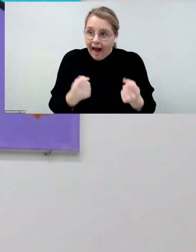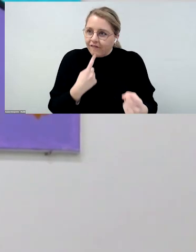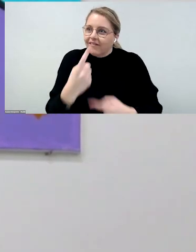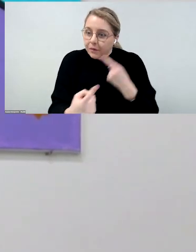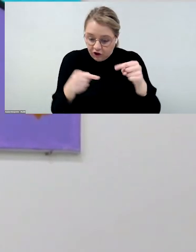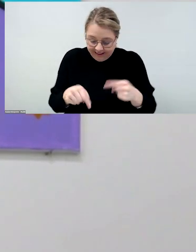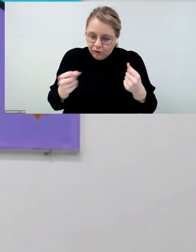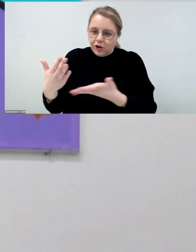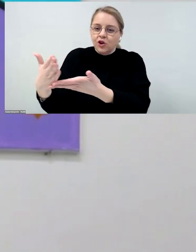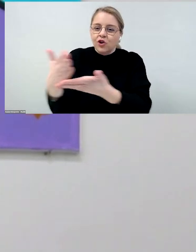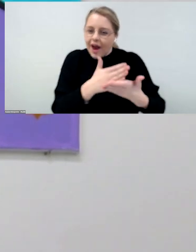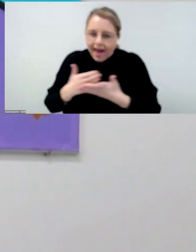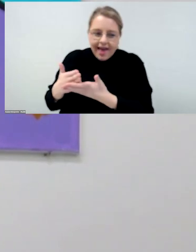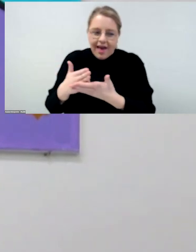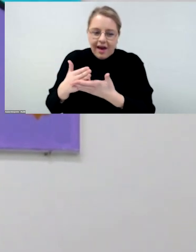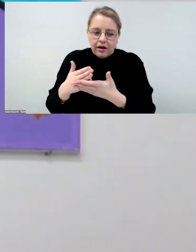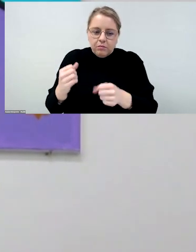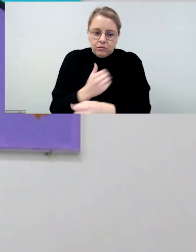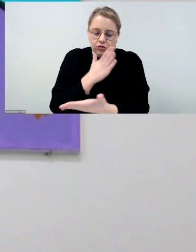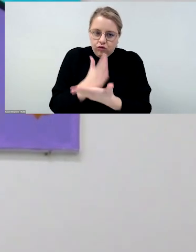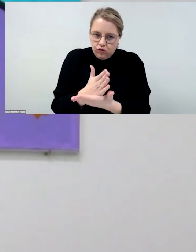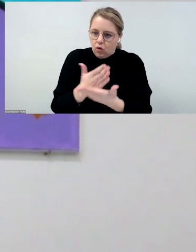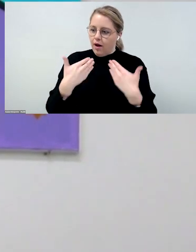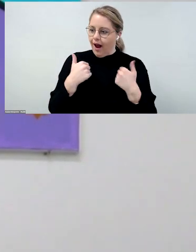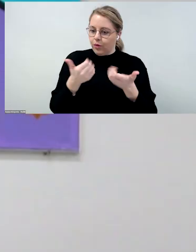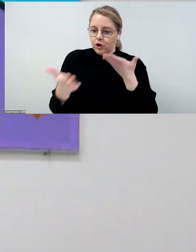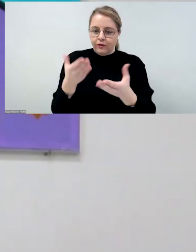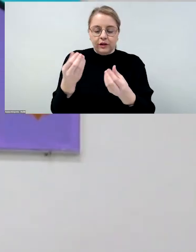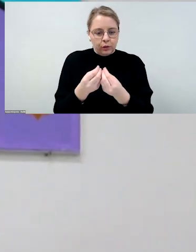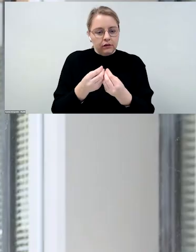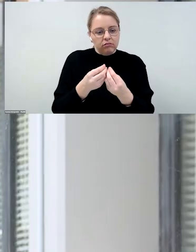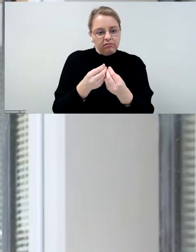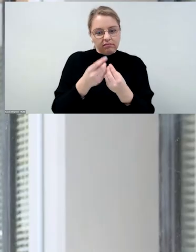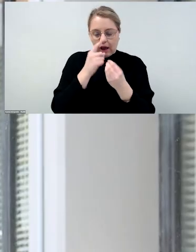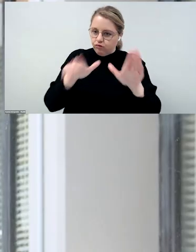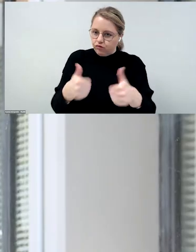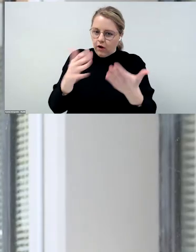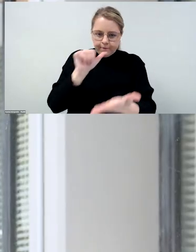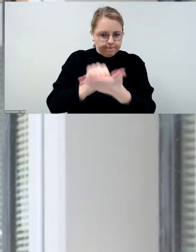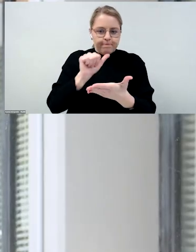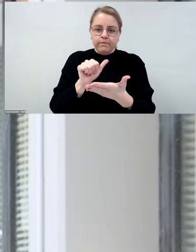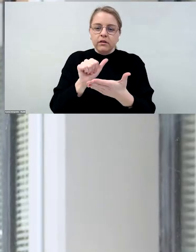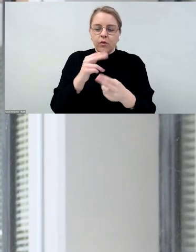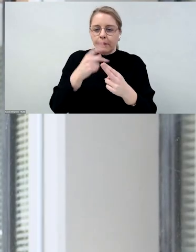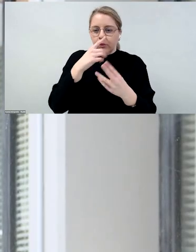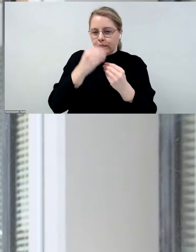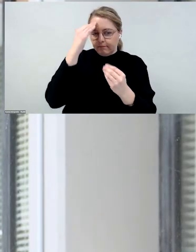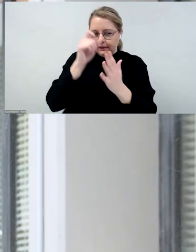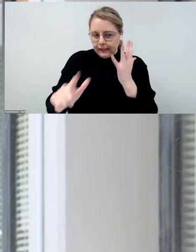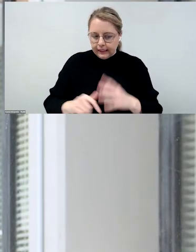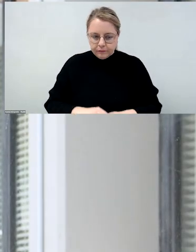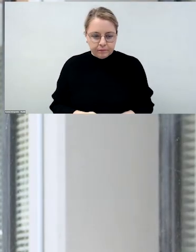good health services for people with intellectual disability. We make sure there is health